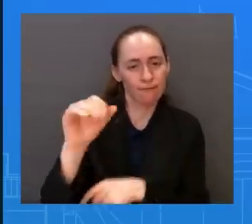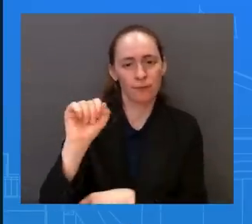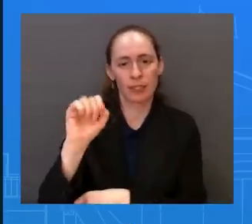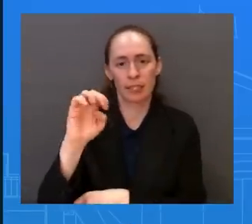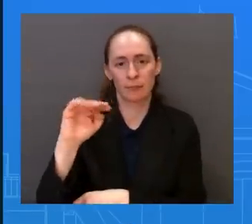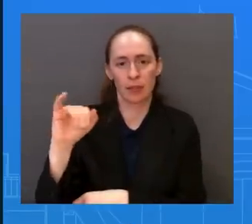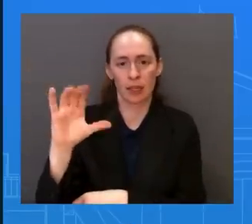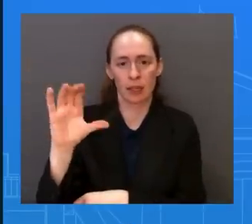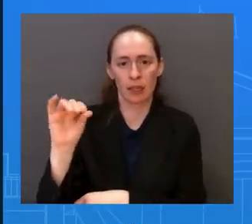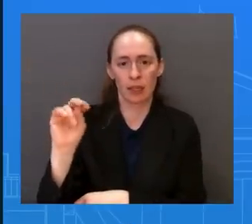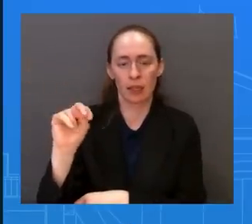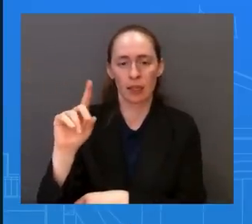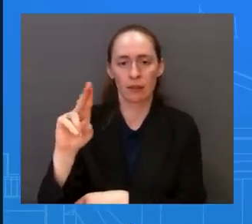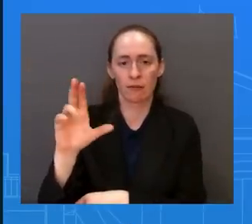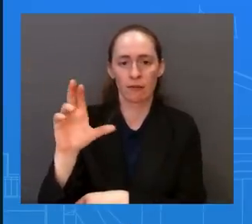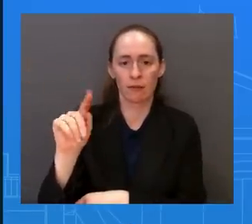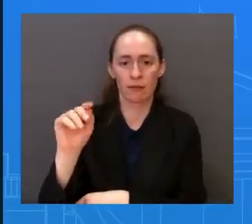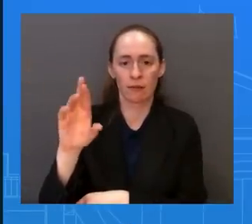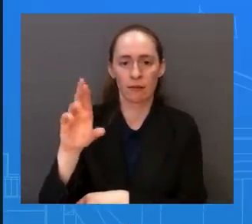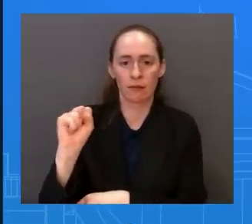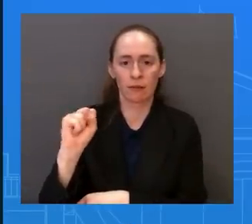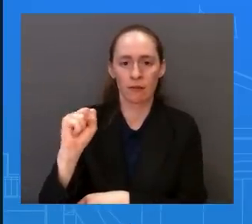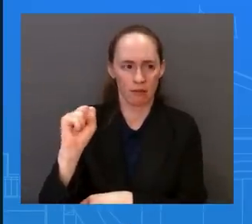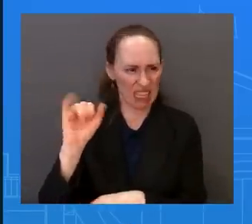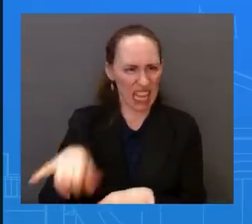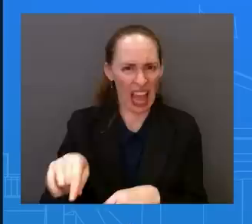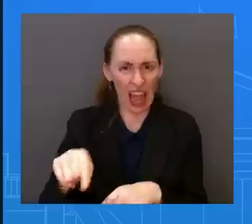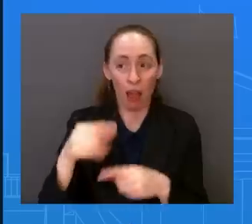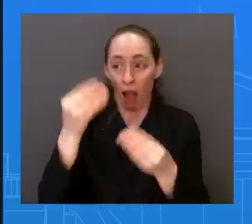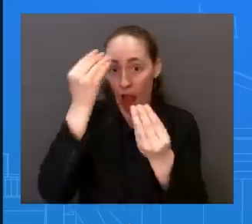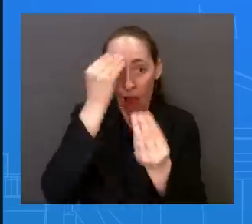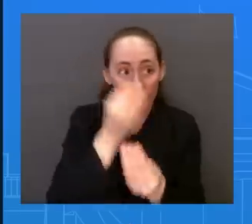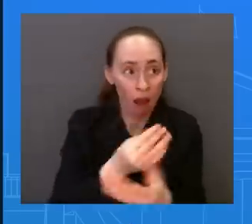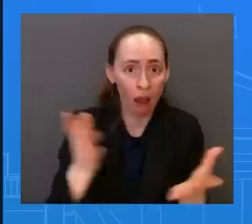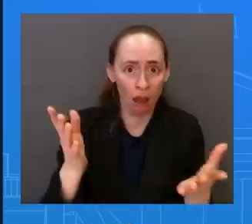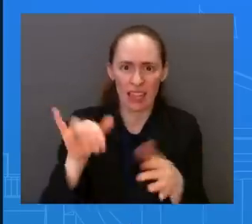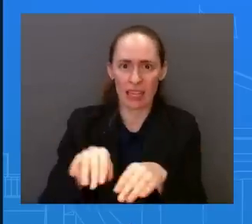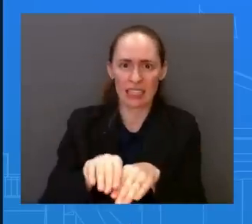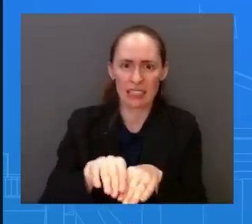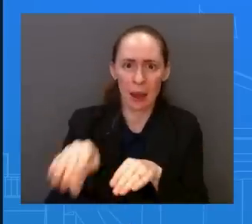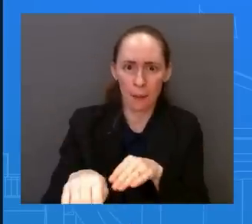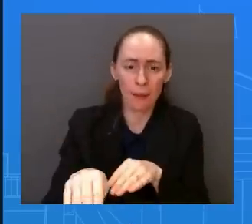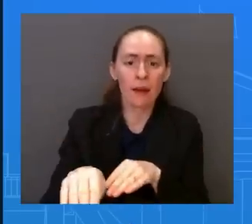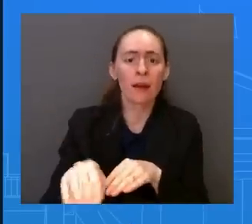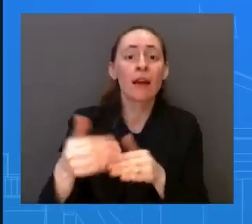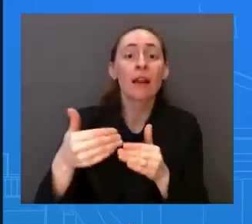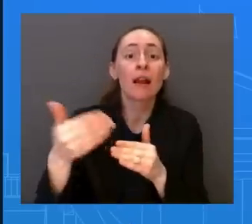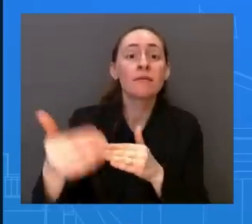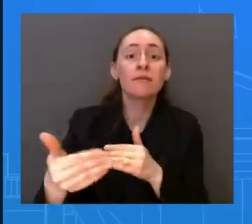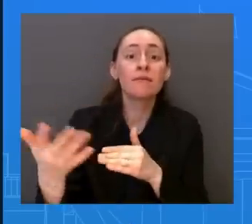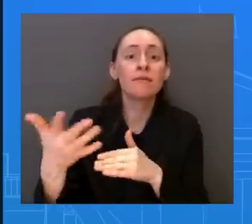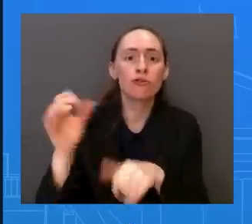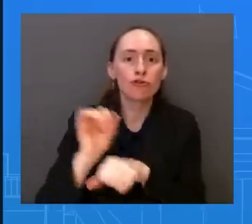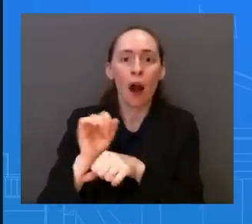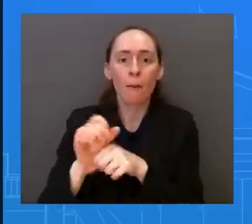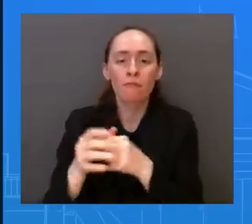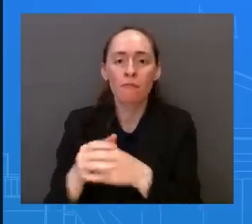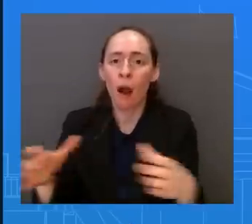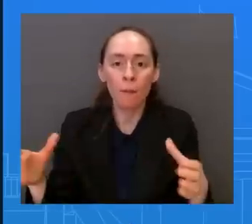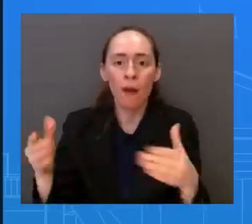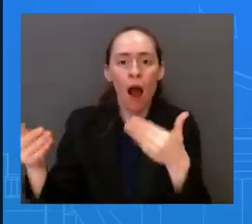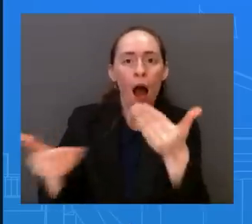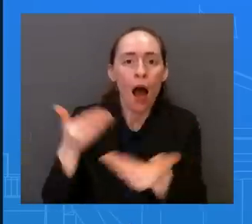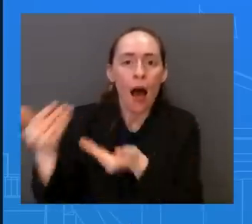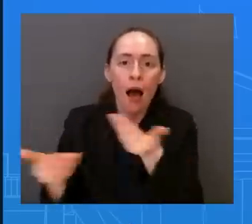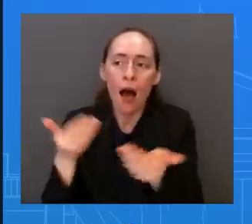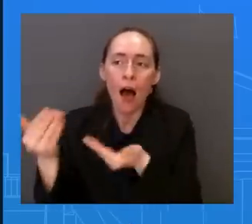with significant new jobs in construction, and then over the course of 12 or 18 months hiring engineers and facility operators and the like.